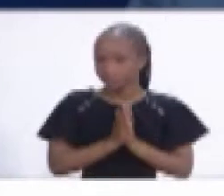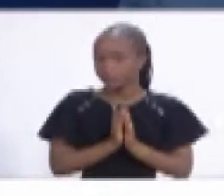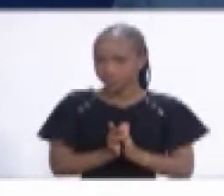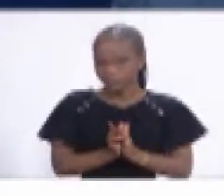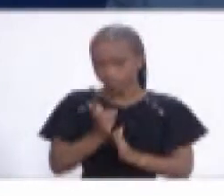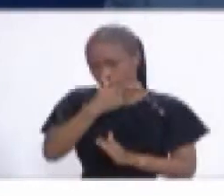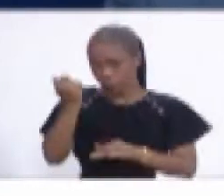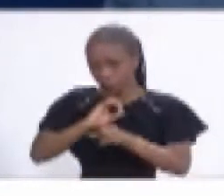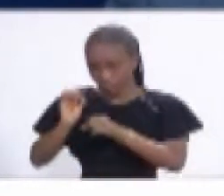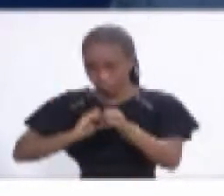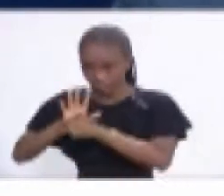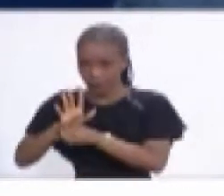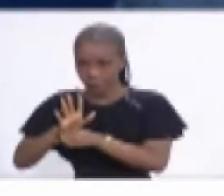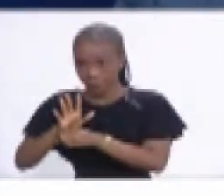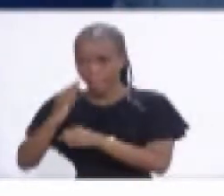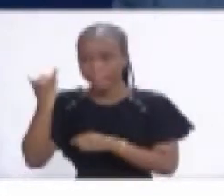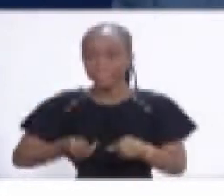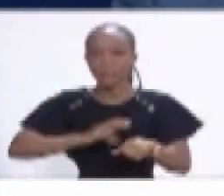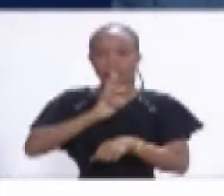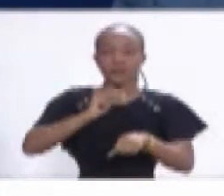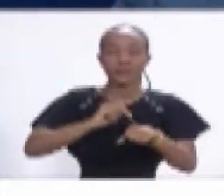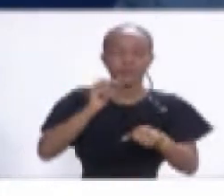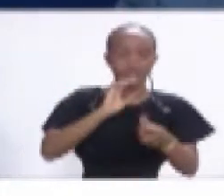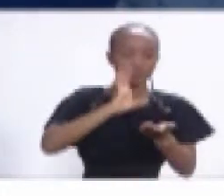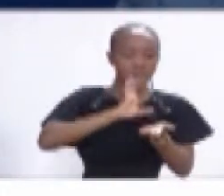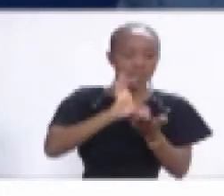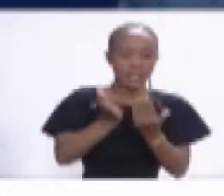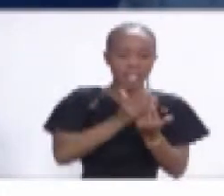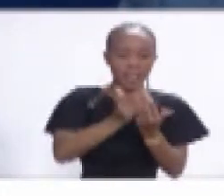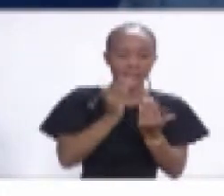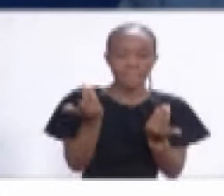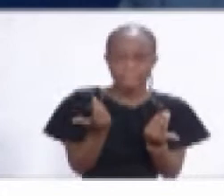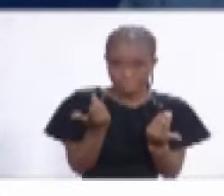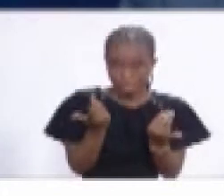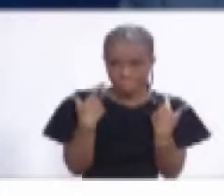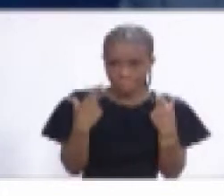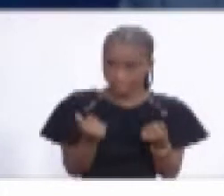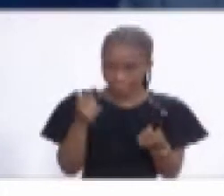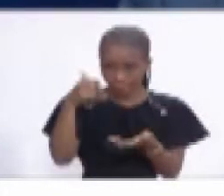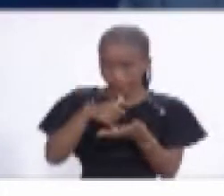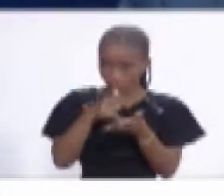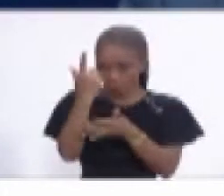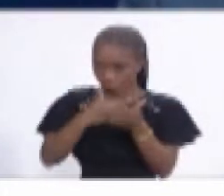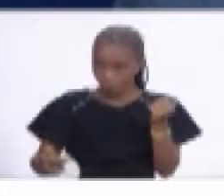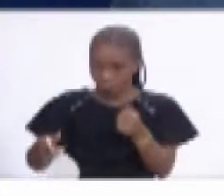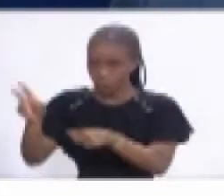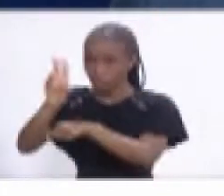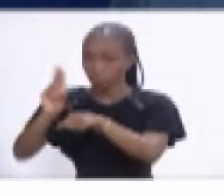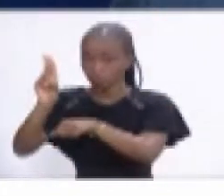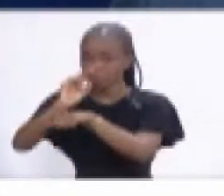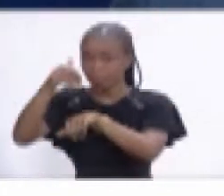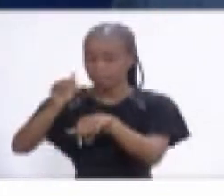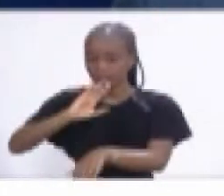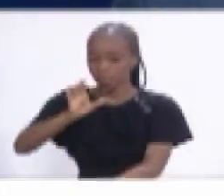due to COVID-19, the national budget healthcare, including what is spent at the